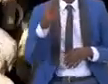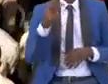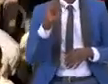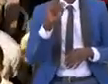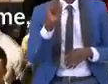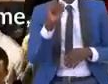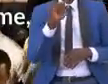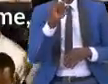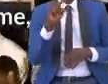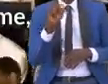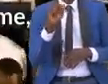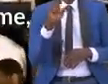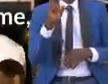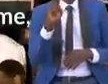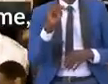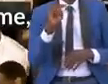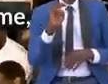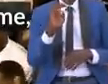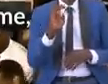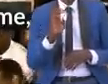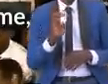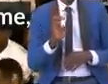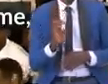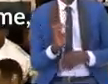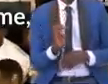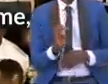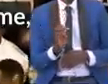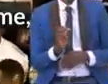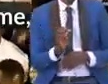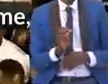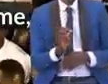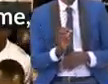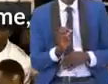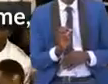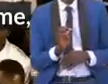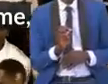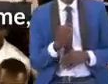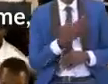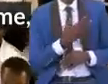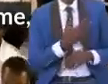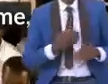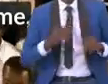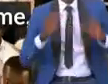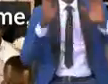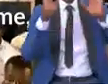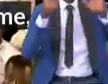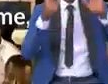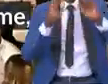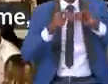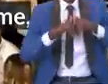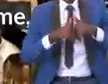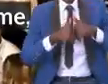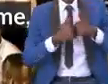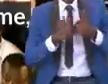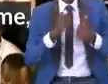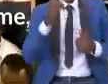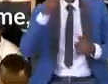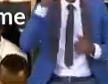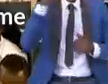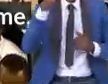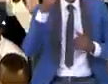Nazarene, and I wonder just how he could love